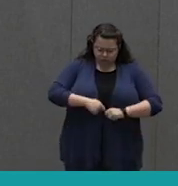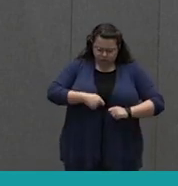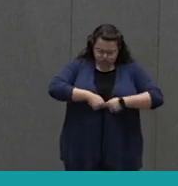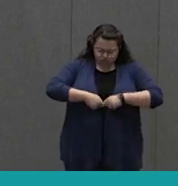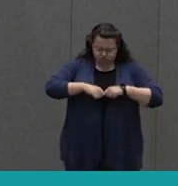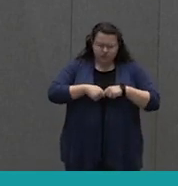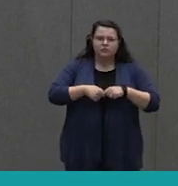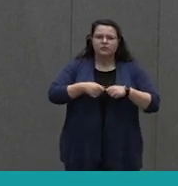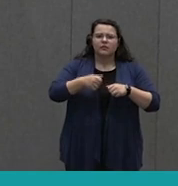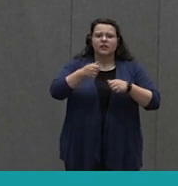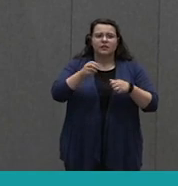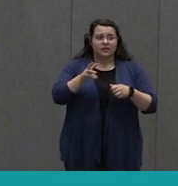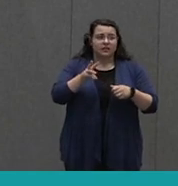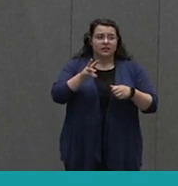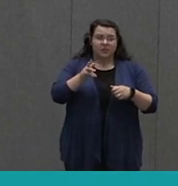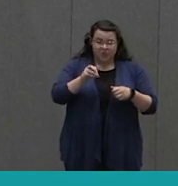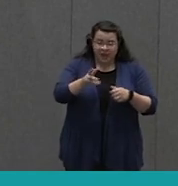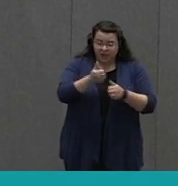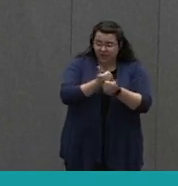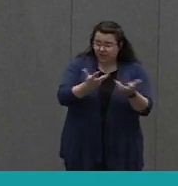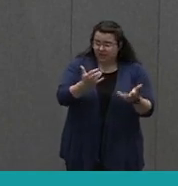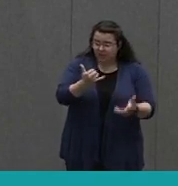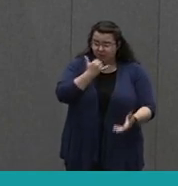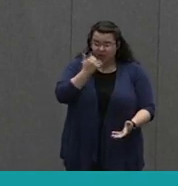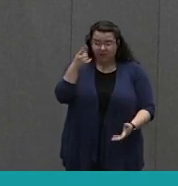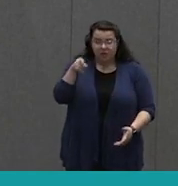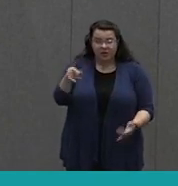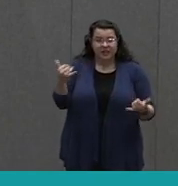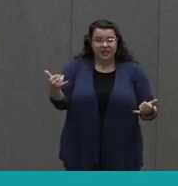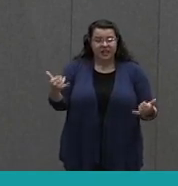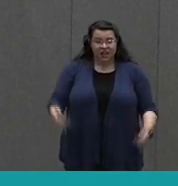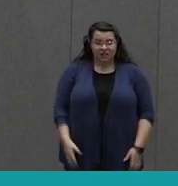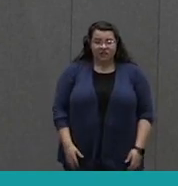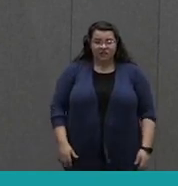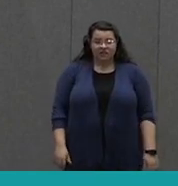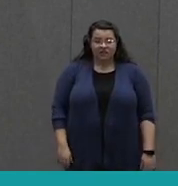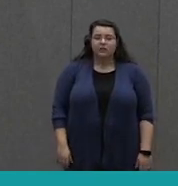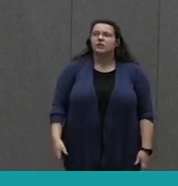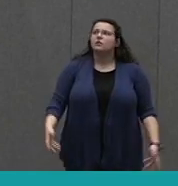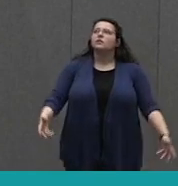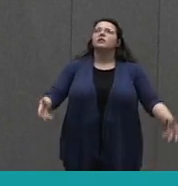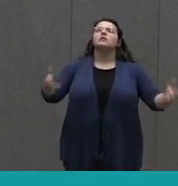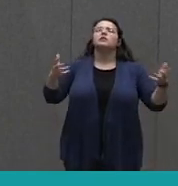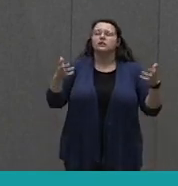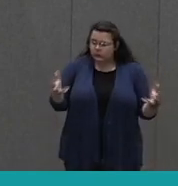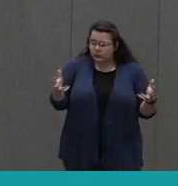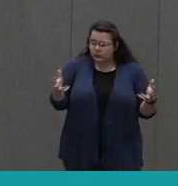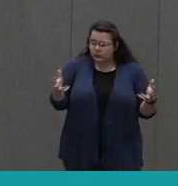Man, everything is going wrong for her right now. Oh, bother, bother, bother, she